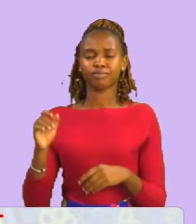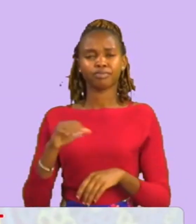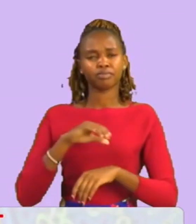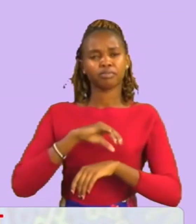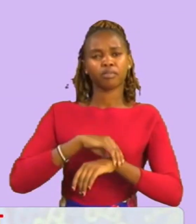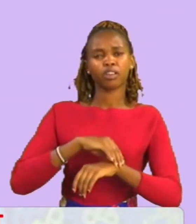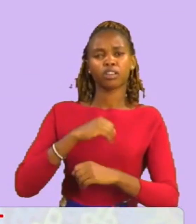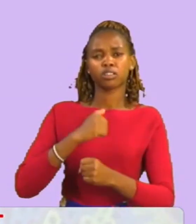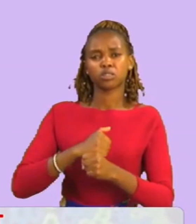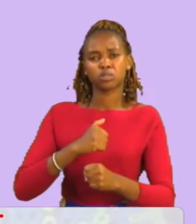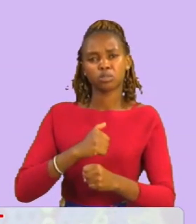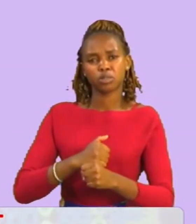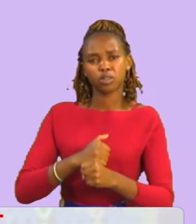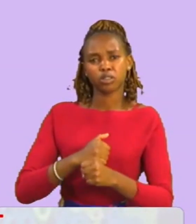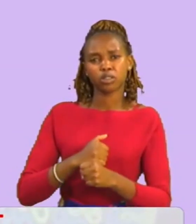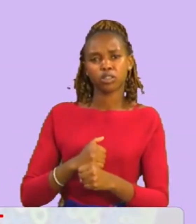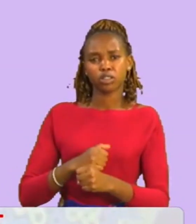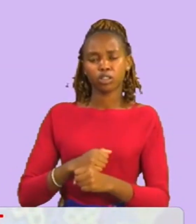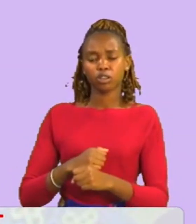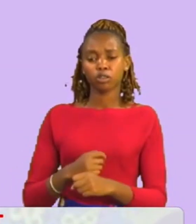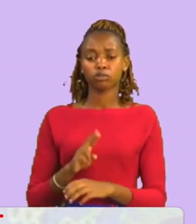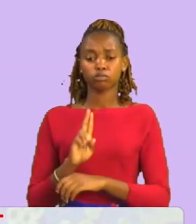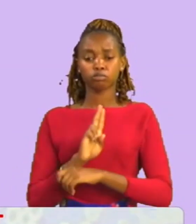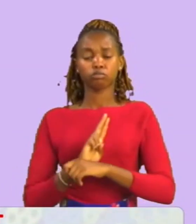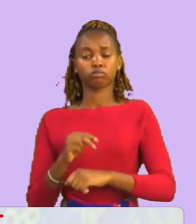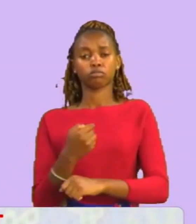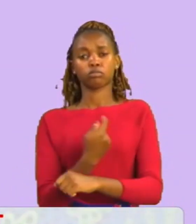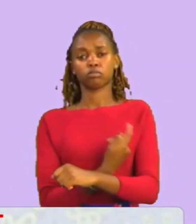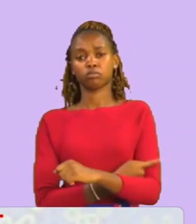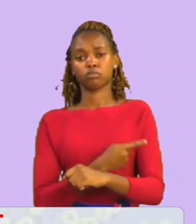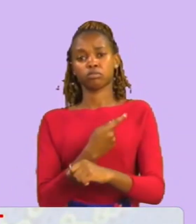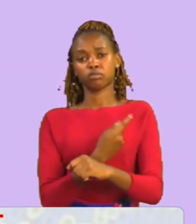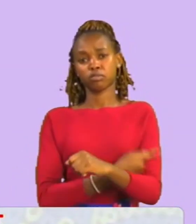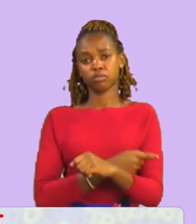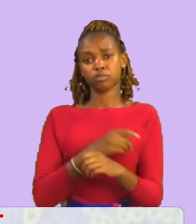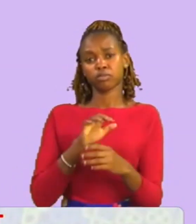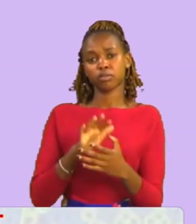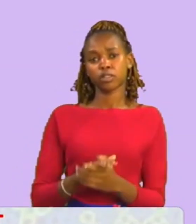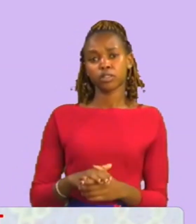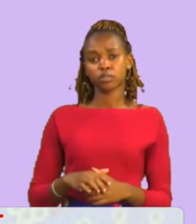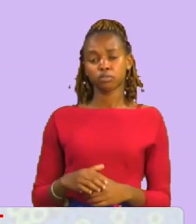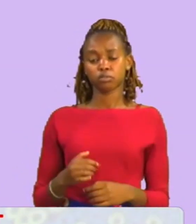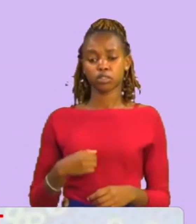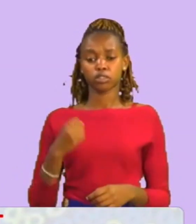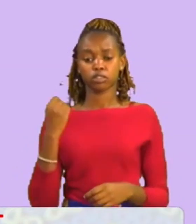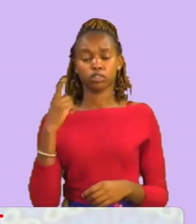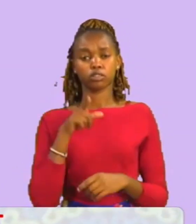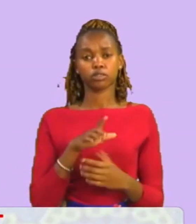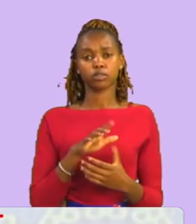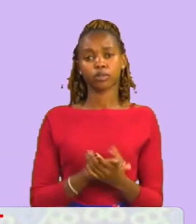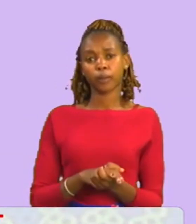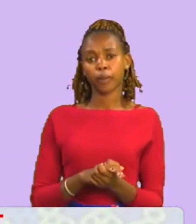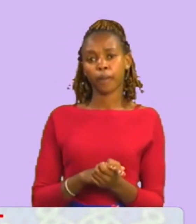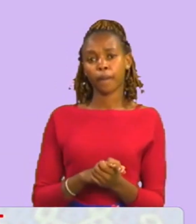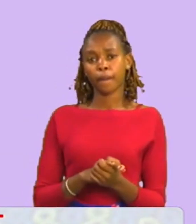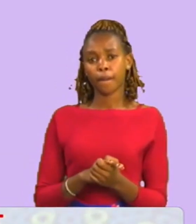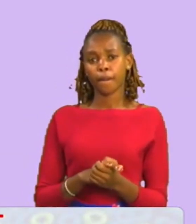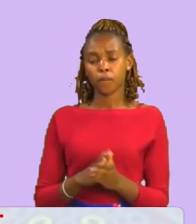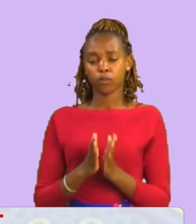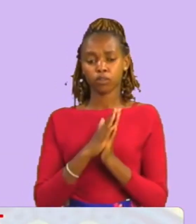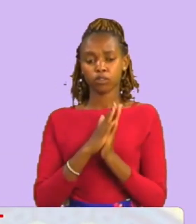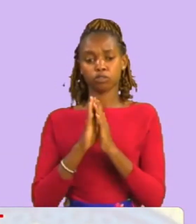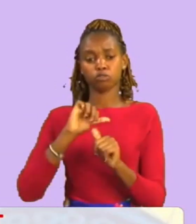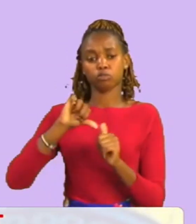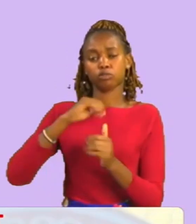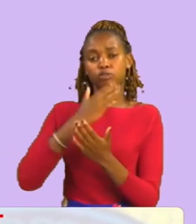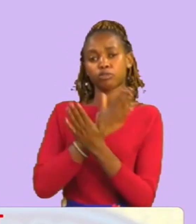you're not here, you're misusing drugs or kama hizo, unajua. So I understand where you're coming from. I really think that story beshte na story and you